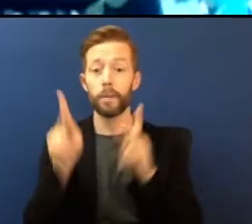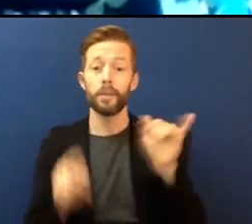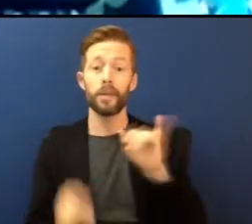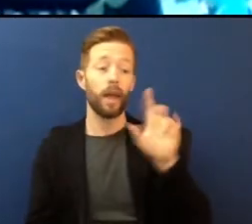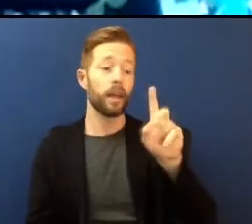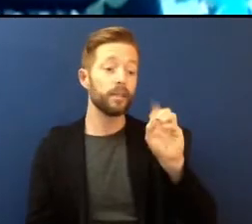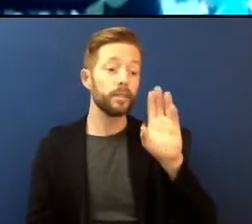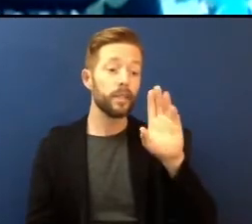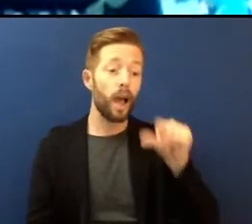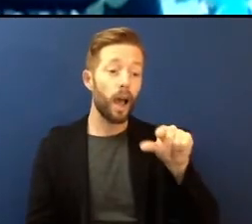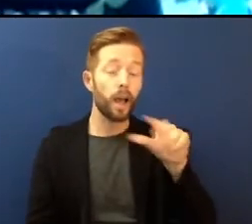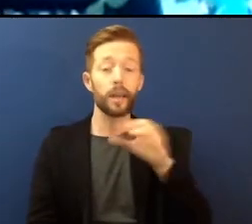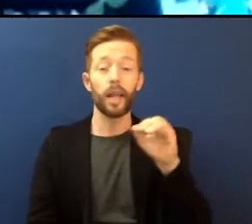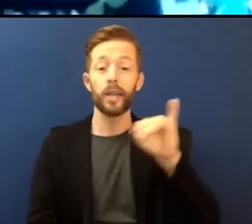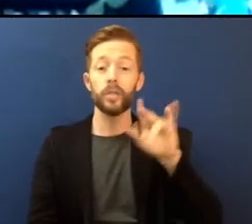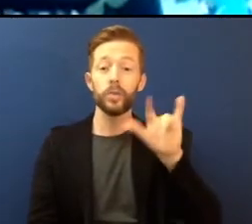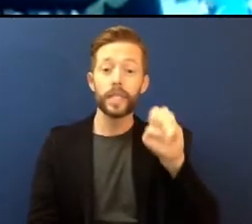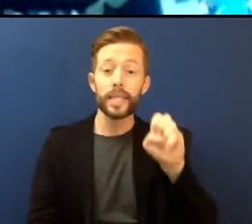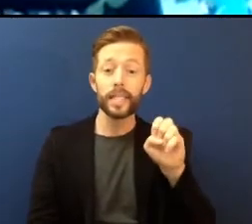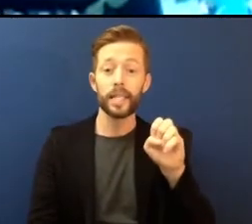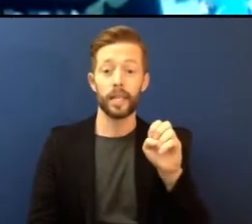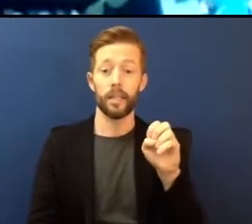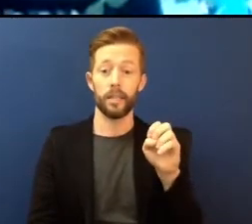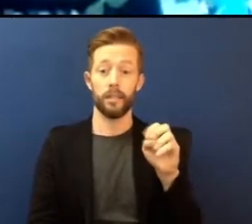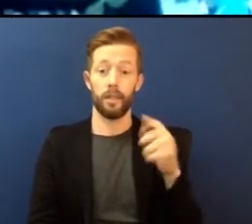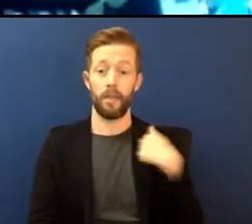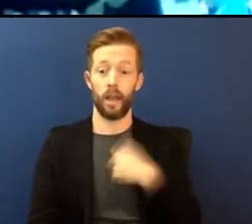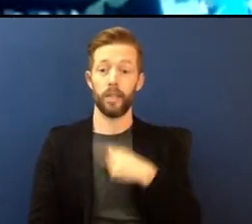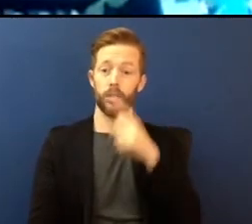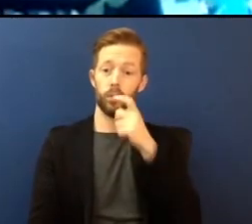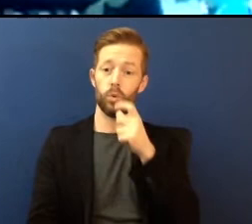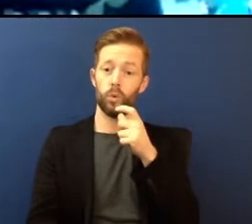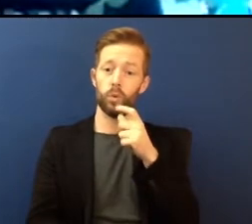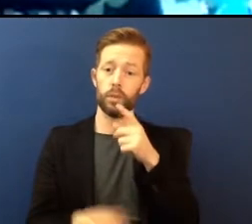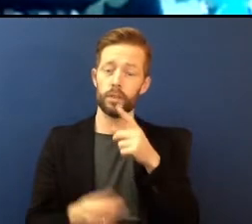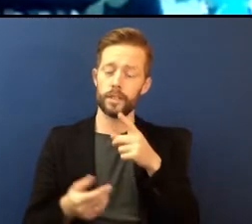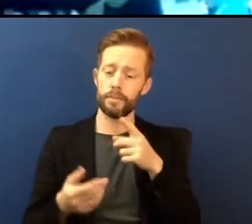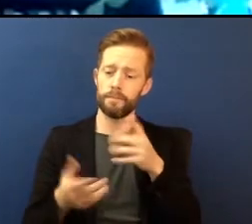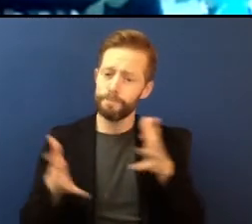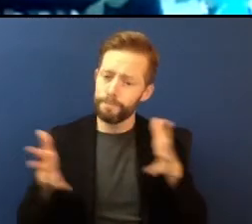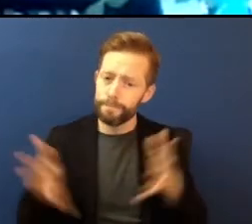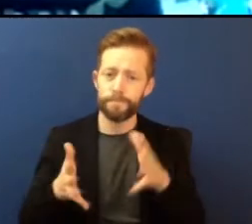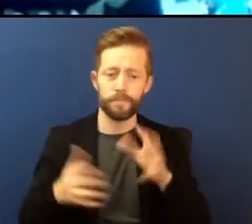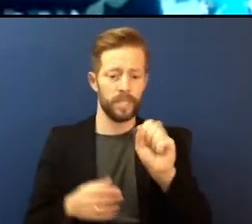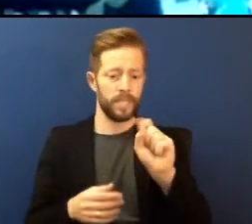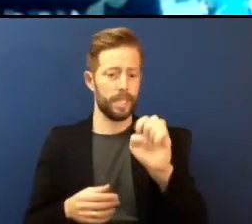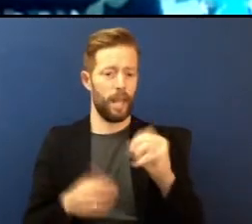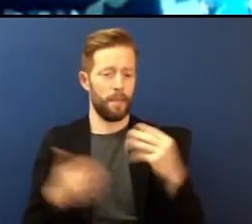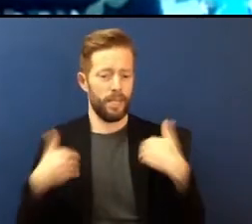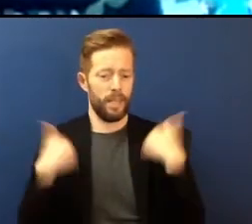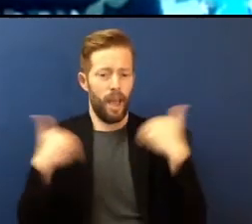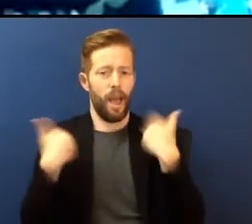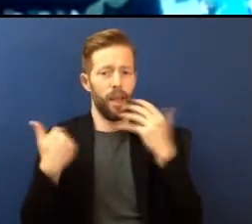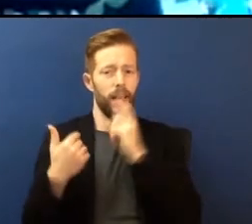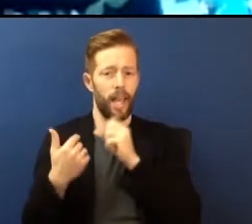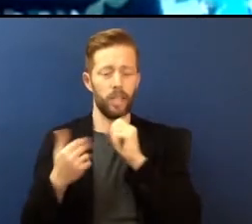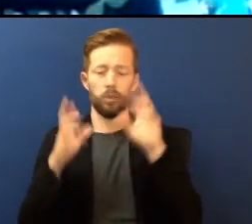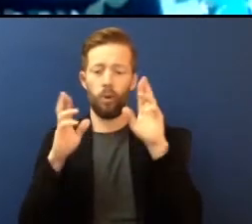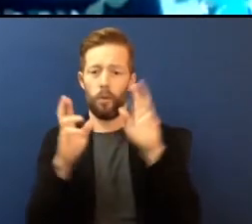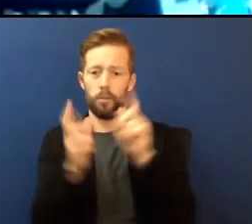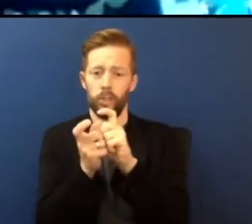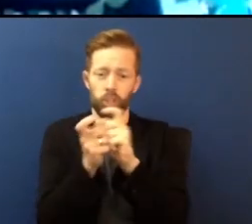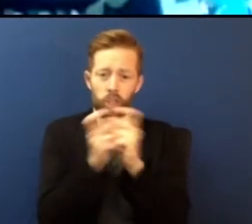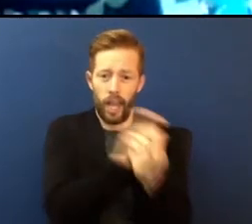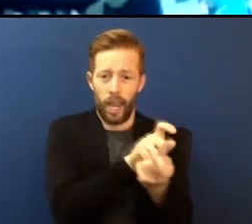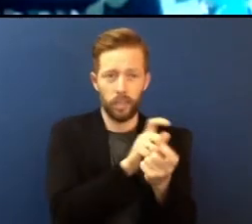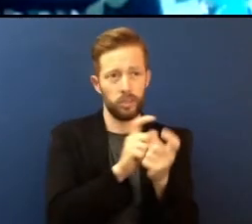hoping, people like Doug and Julie and those of us that are arguing for the importance of STEM starting at a very young age is